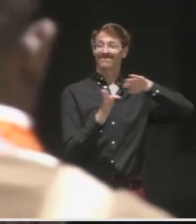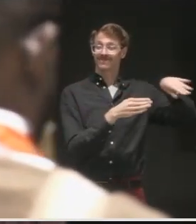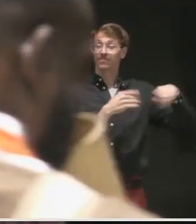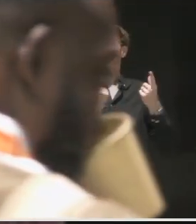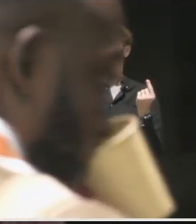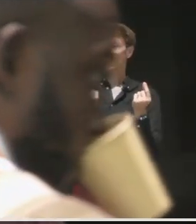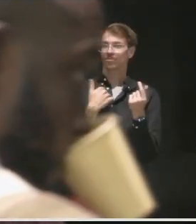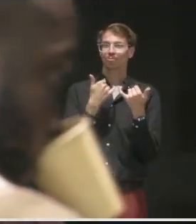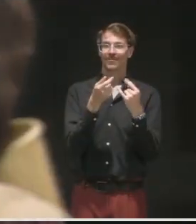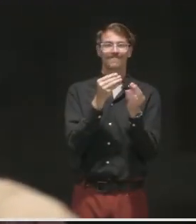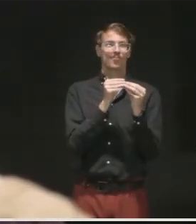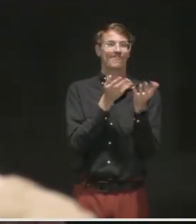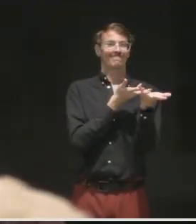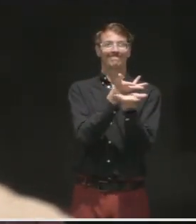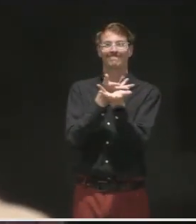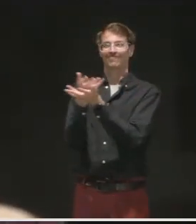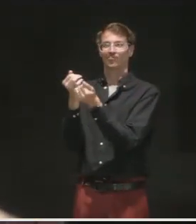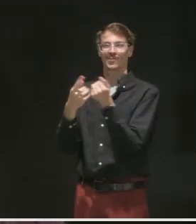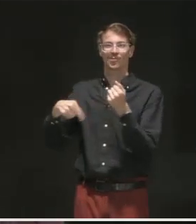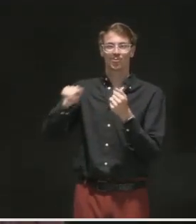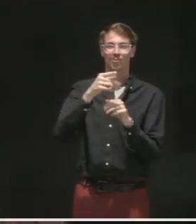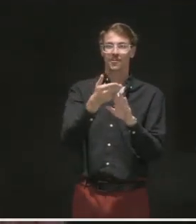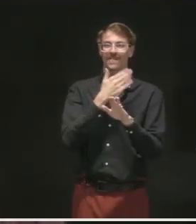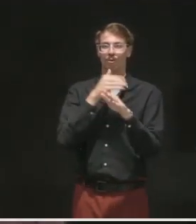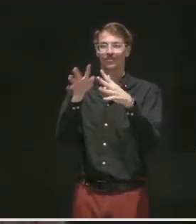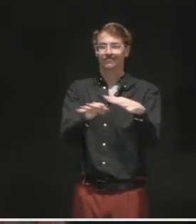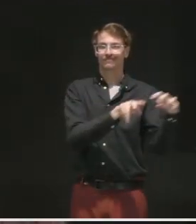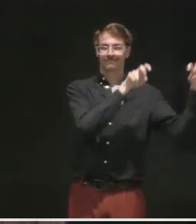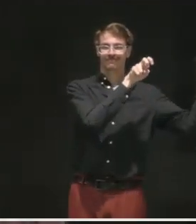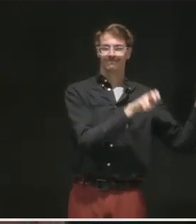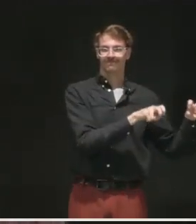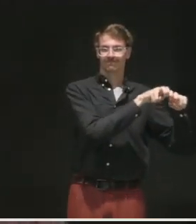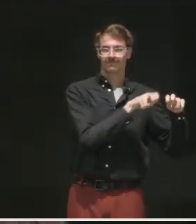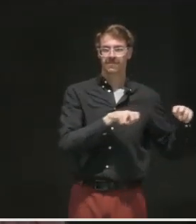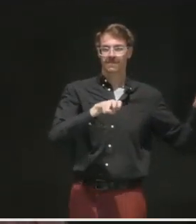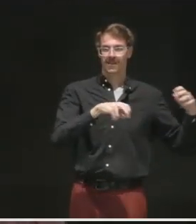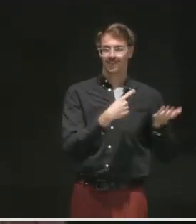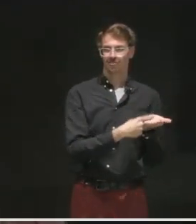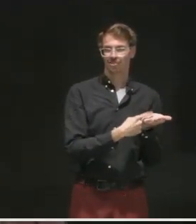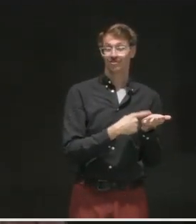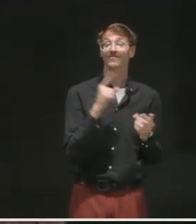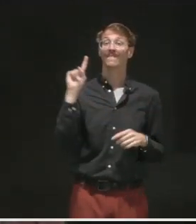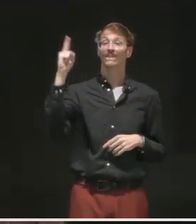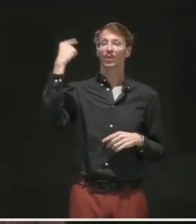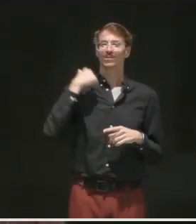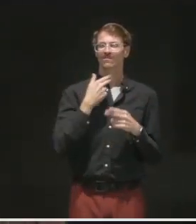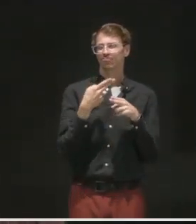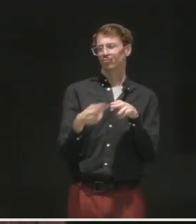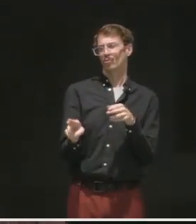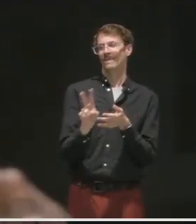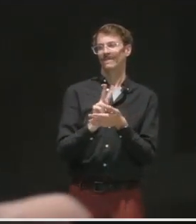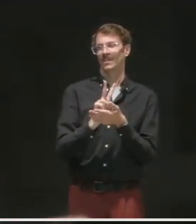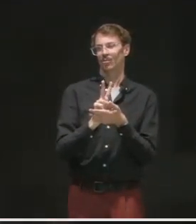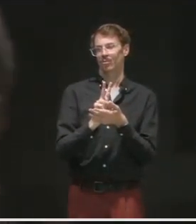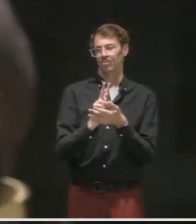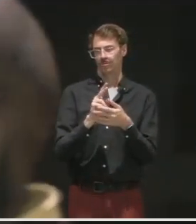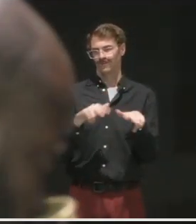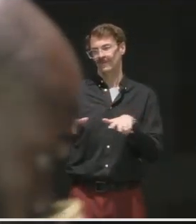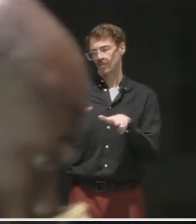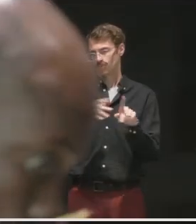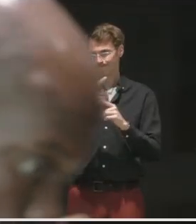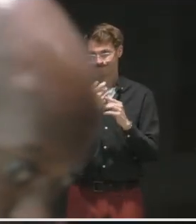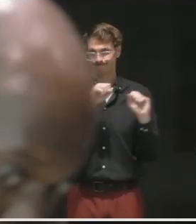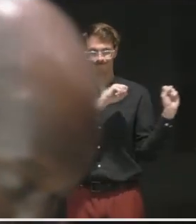bit also more interactive before we move to the panel discussion is we're going to watch a brief video. So it's